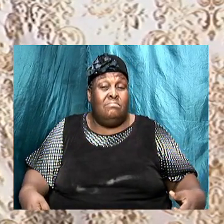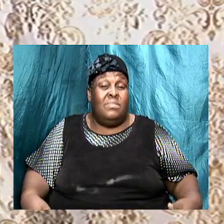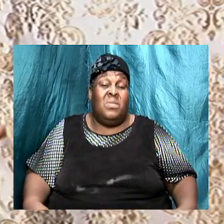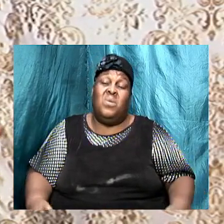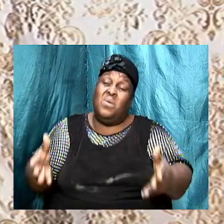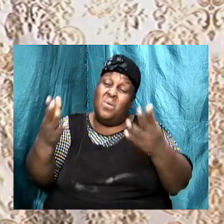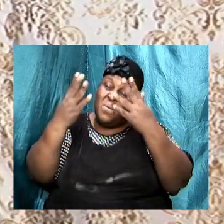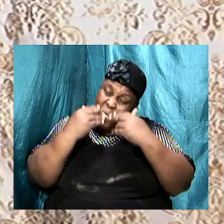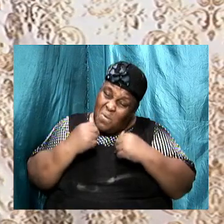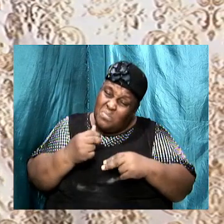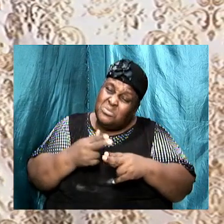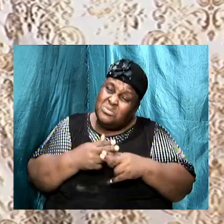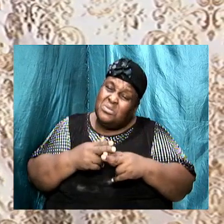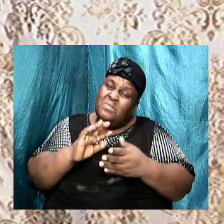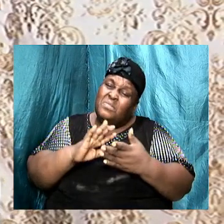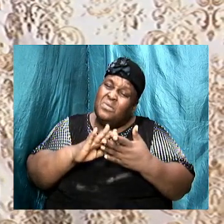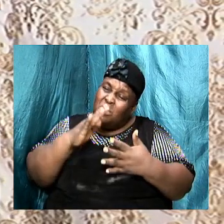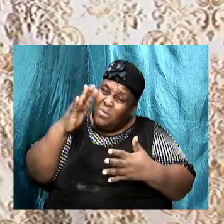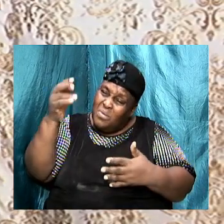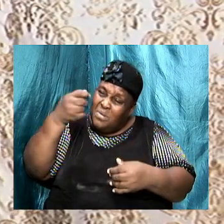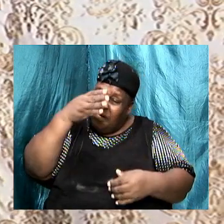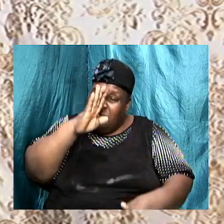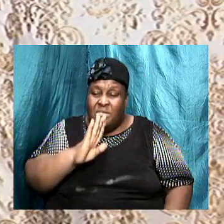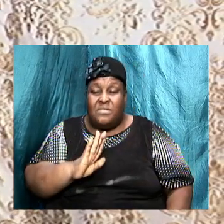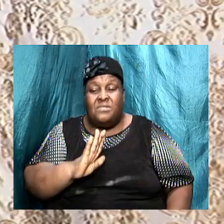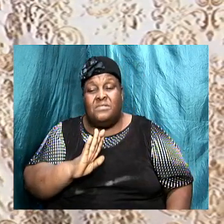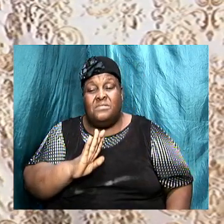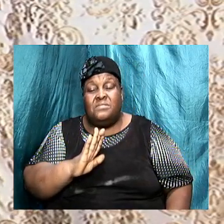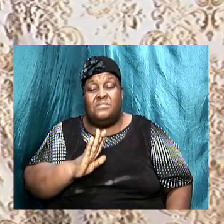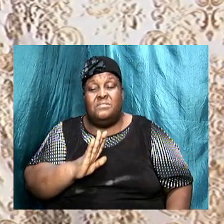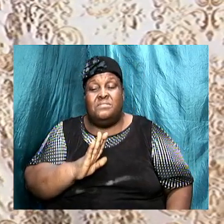and come short of the glory of God.